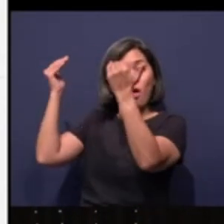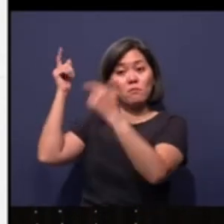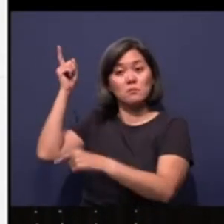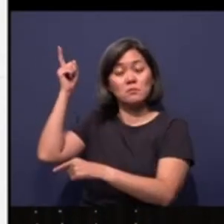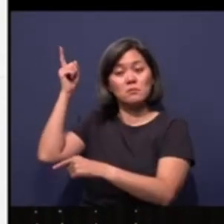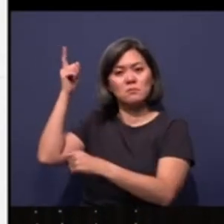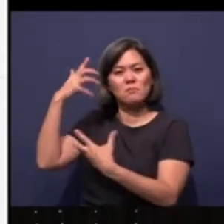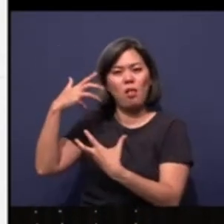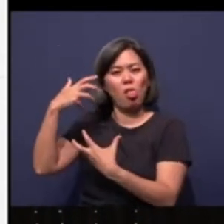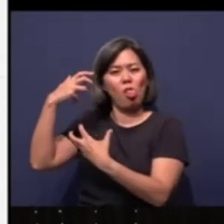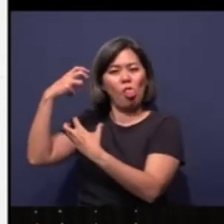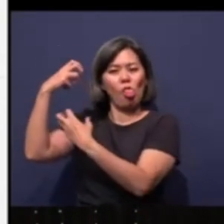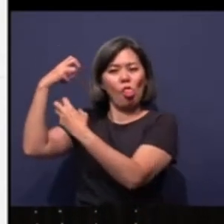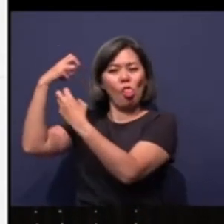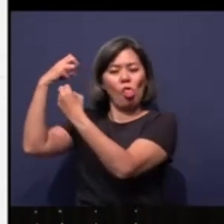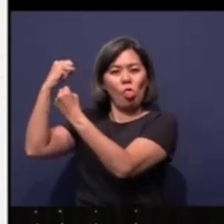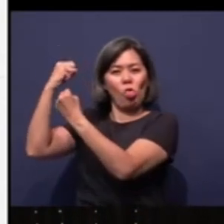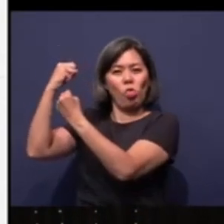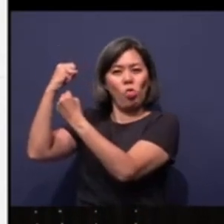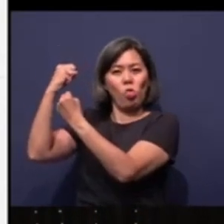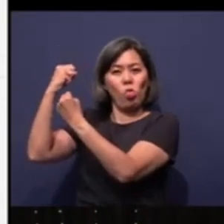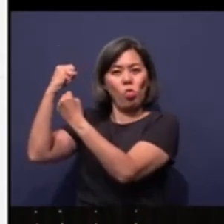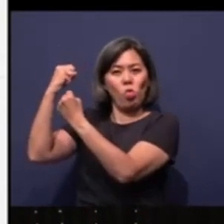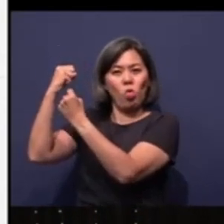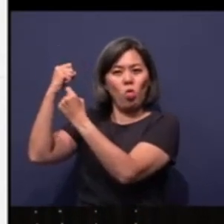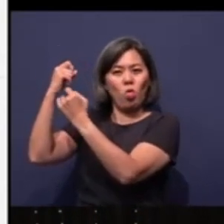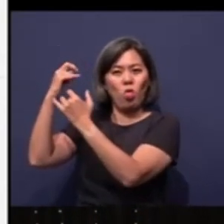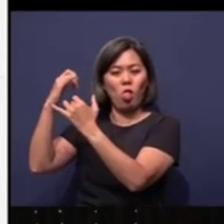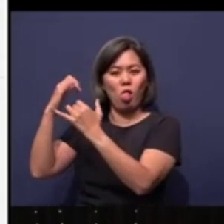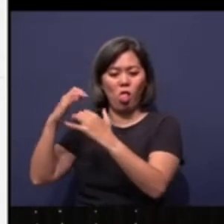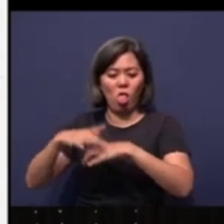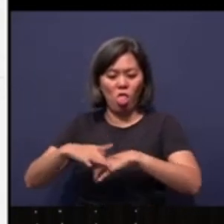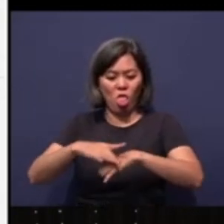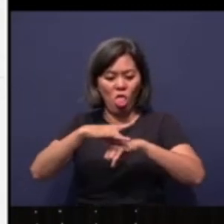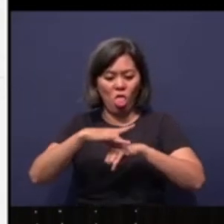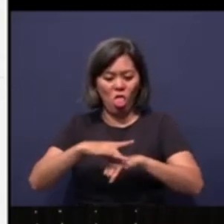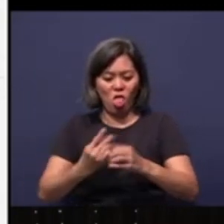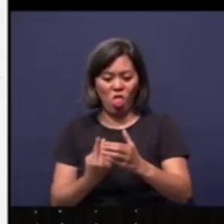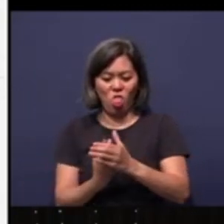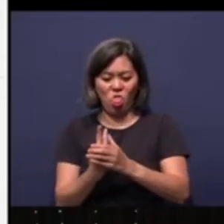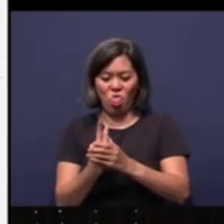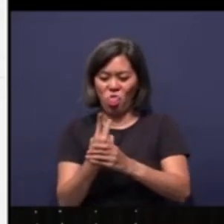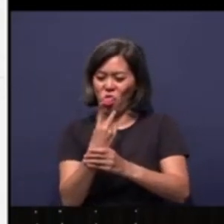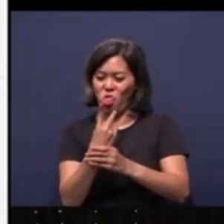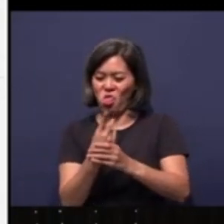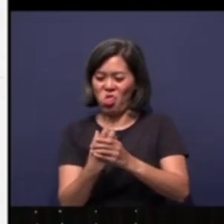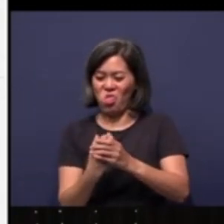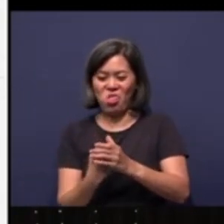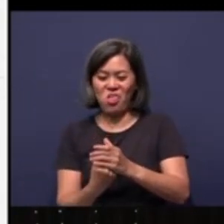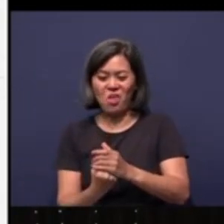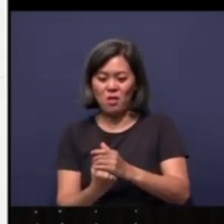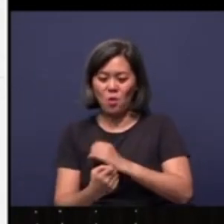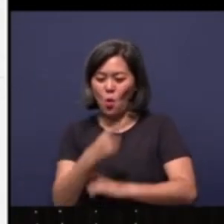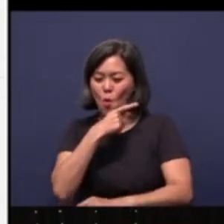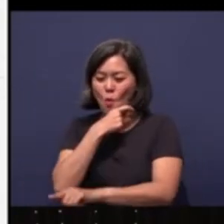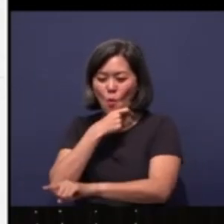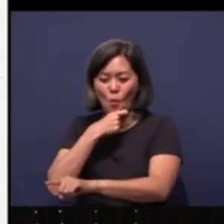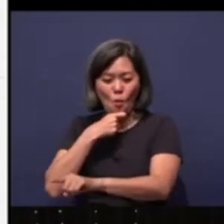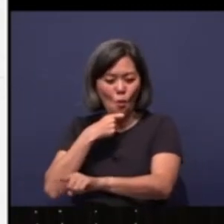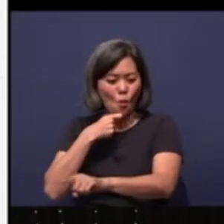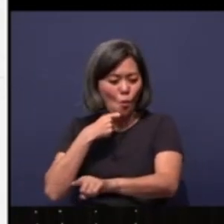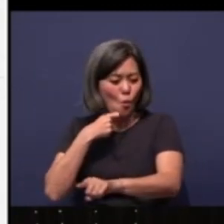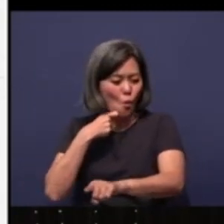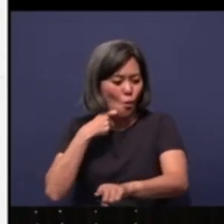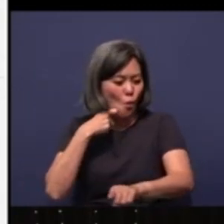withdraw their dew. The earth will not produce crops. There will be drought in the fields,